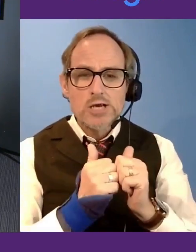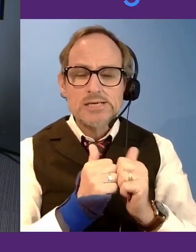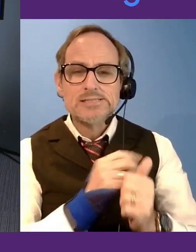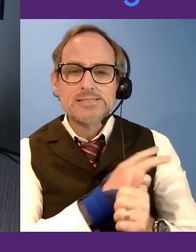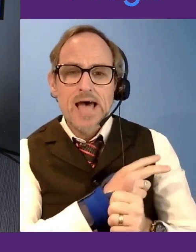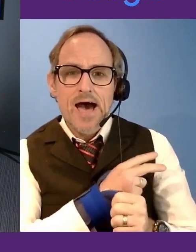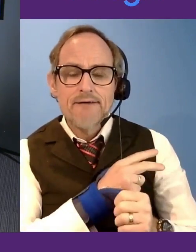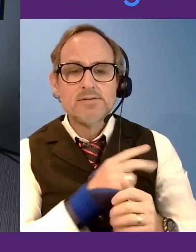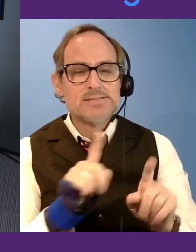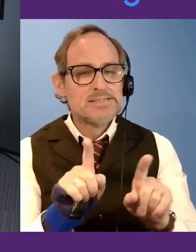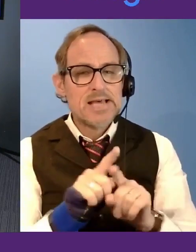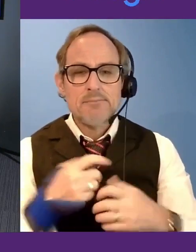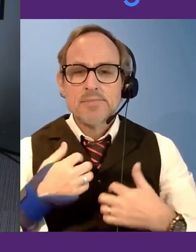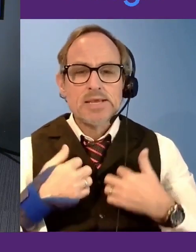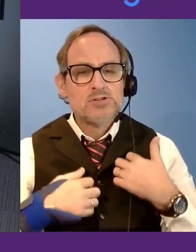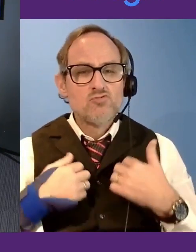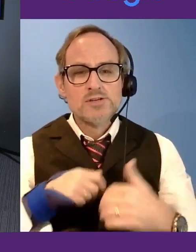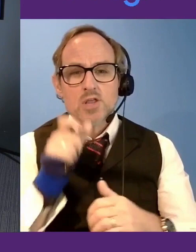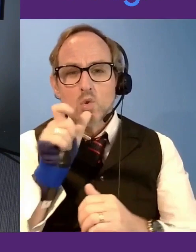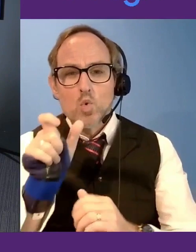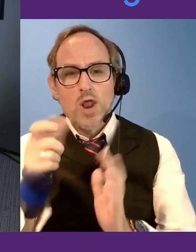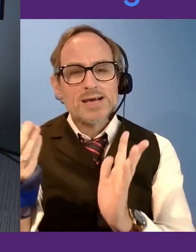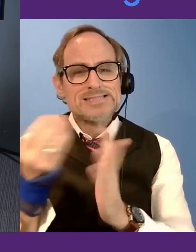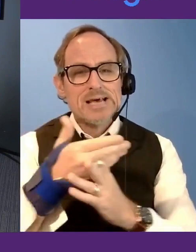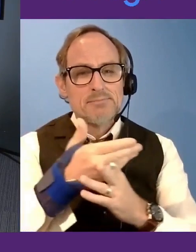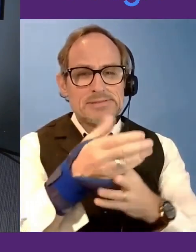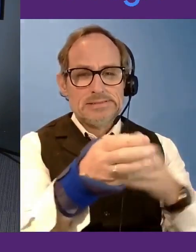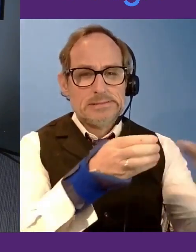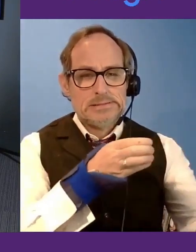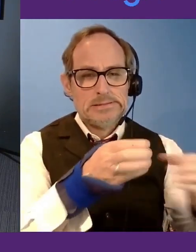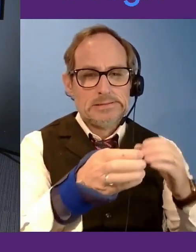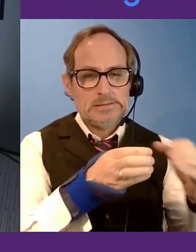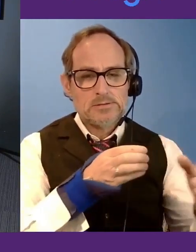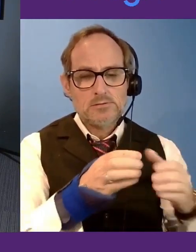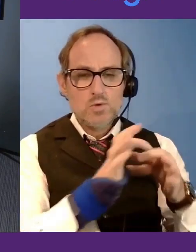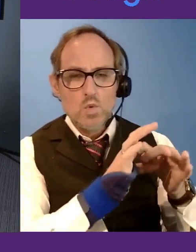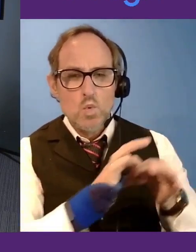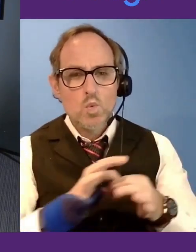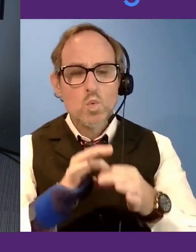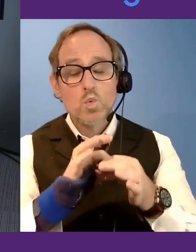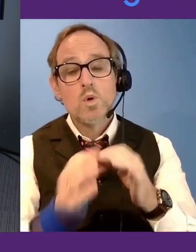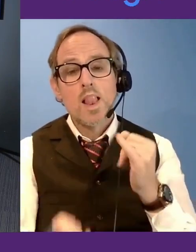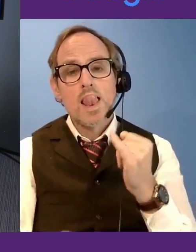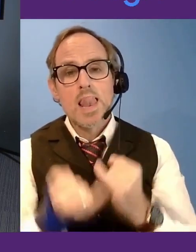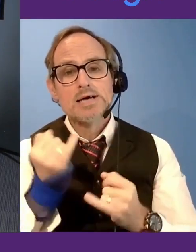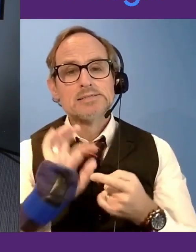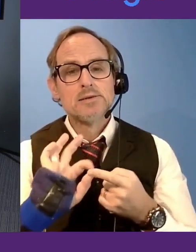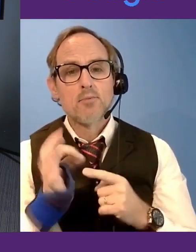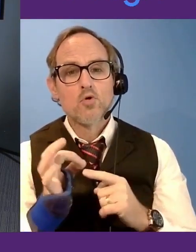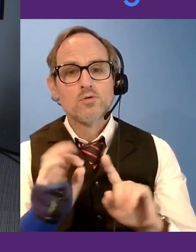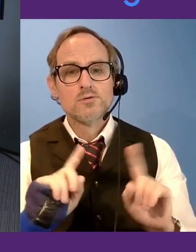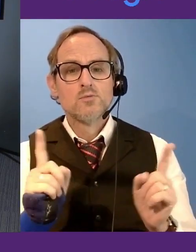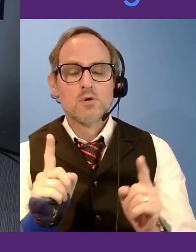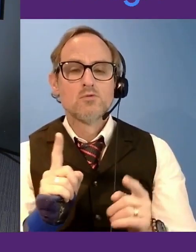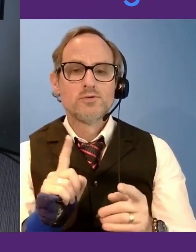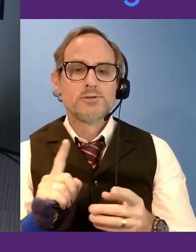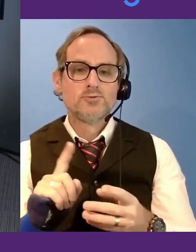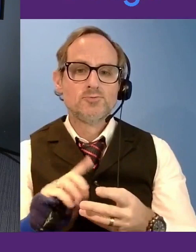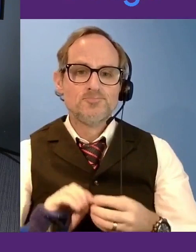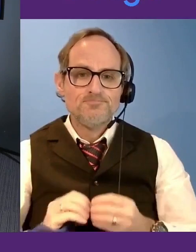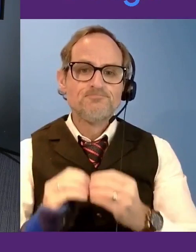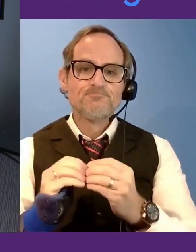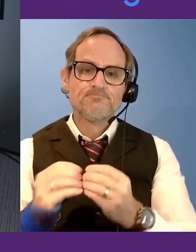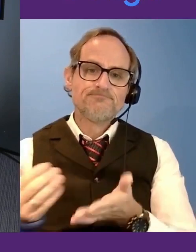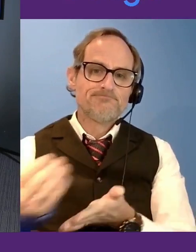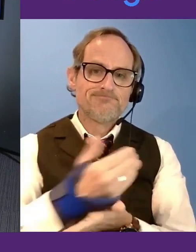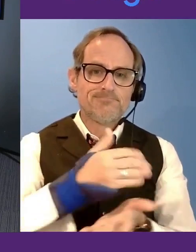and engaged with accessibility that you can ally with. But the final point is just really look for evidence that will really help support your case